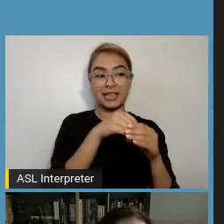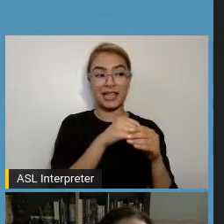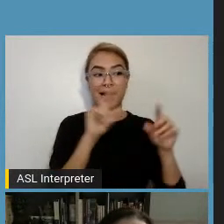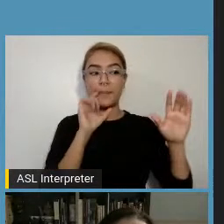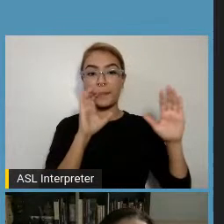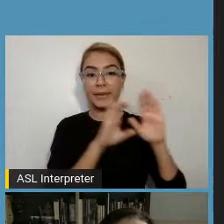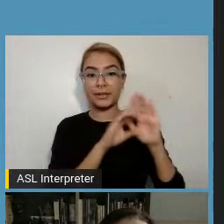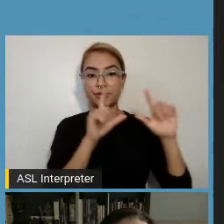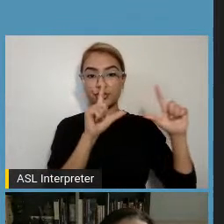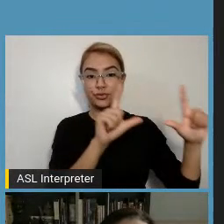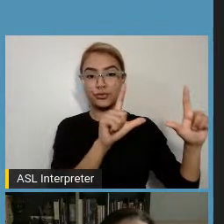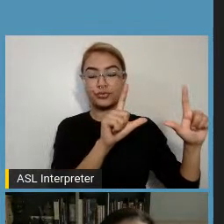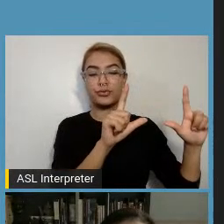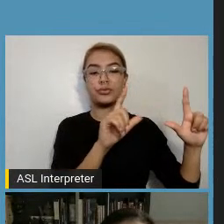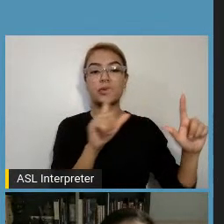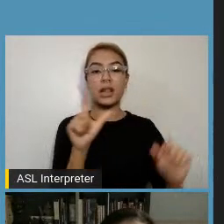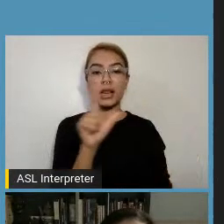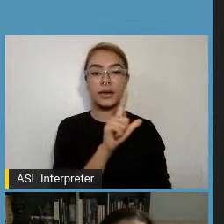here.